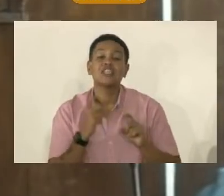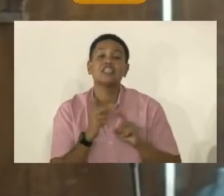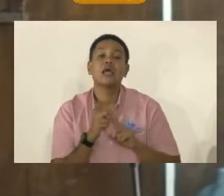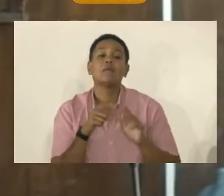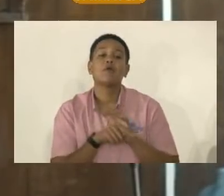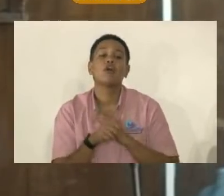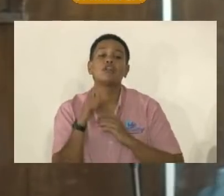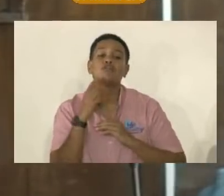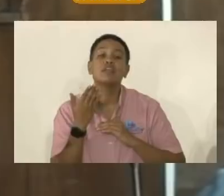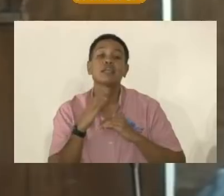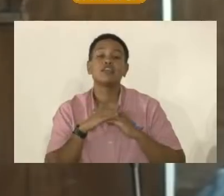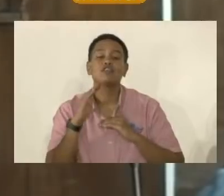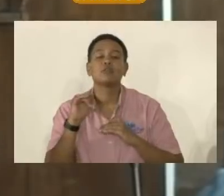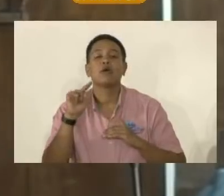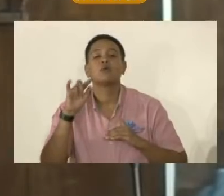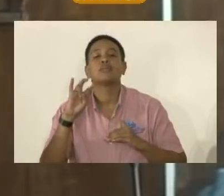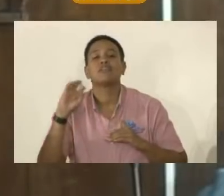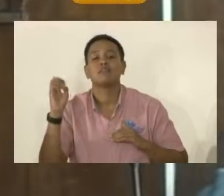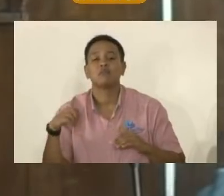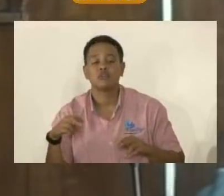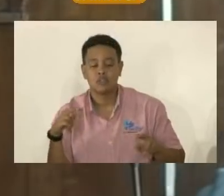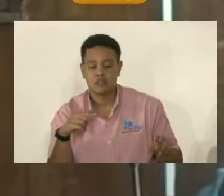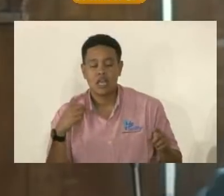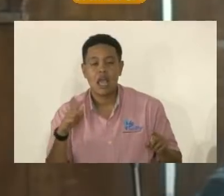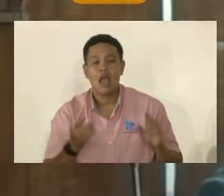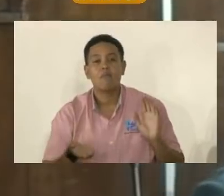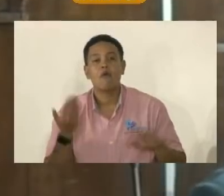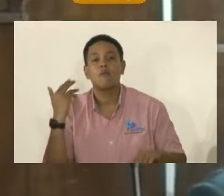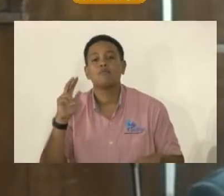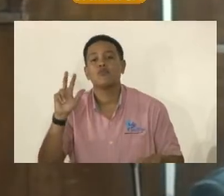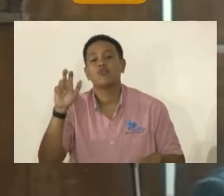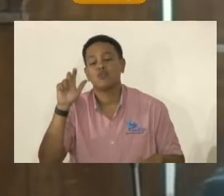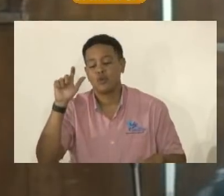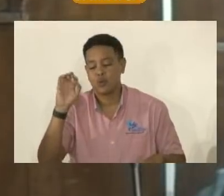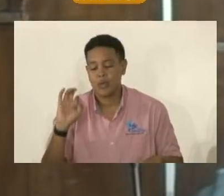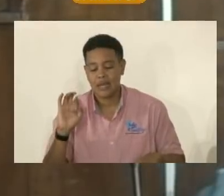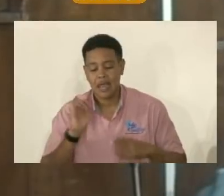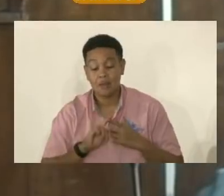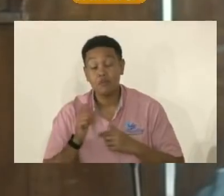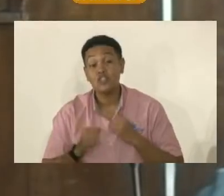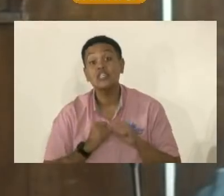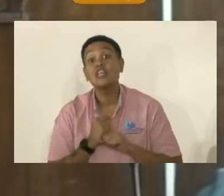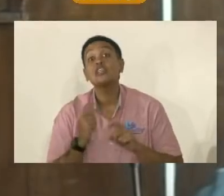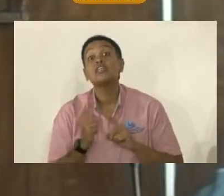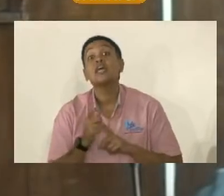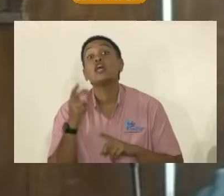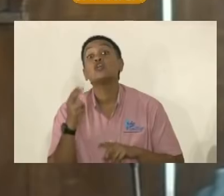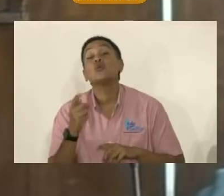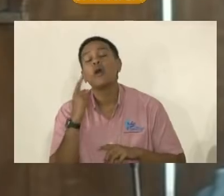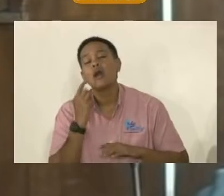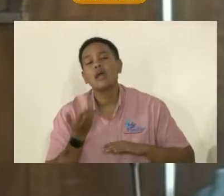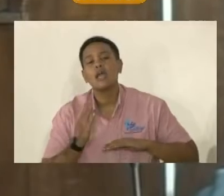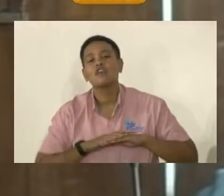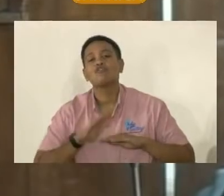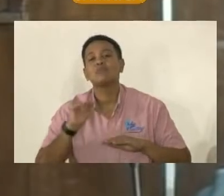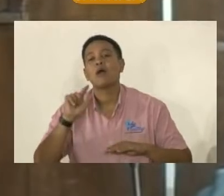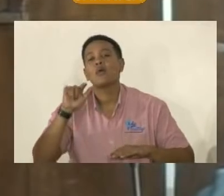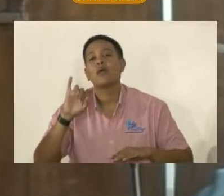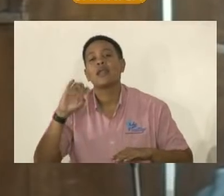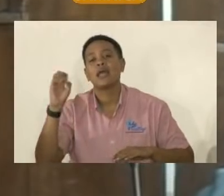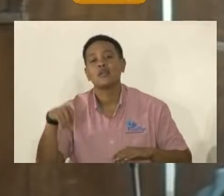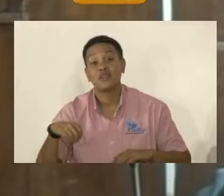increased by 27% to 329, and year-to-date shootings increased by 28%